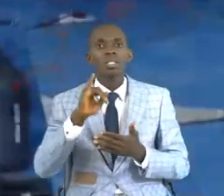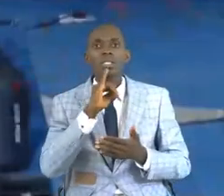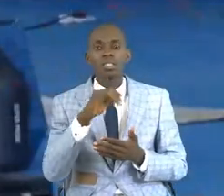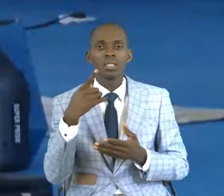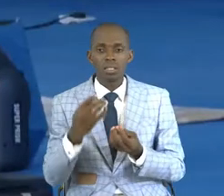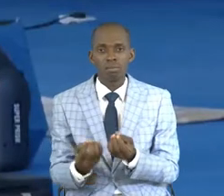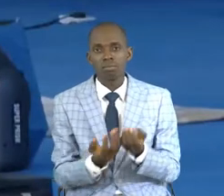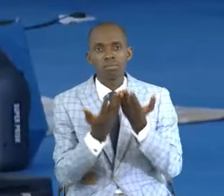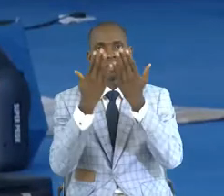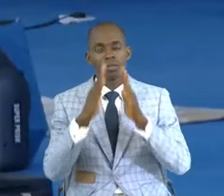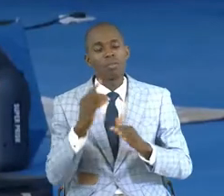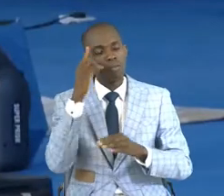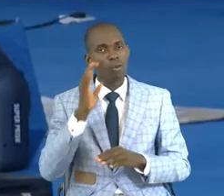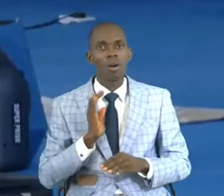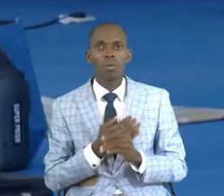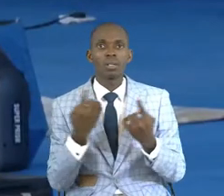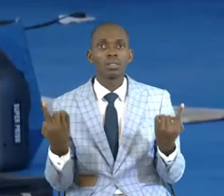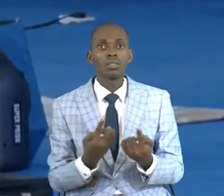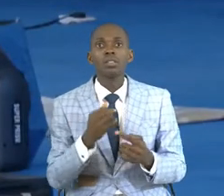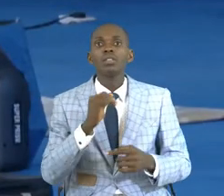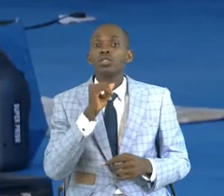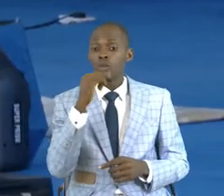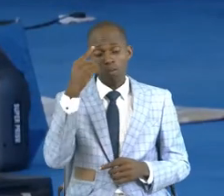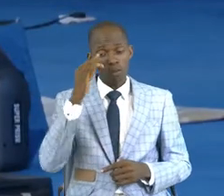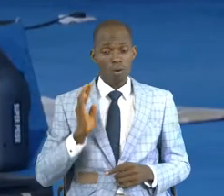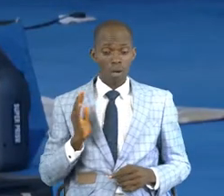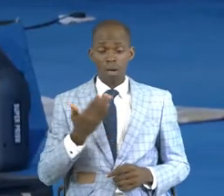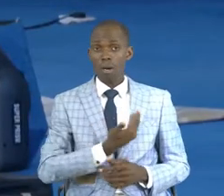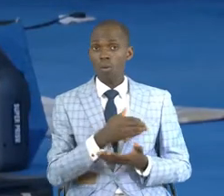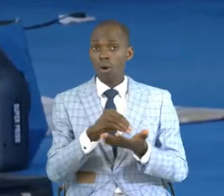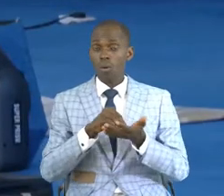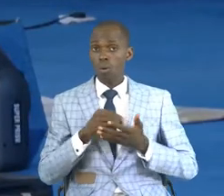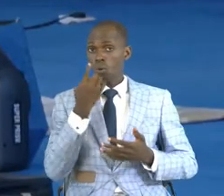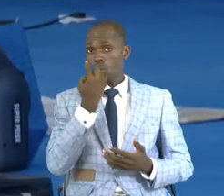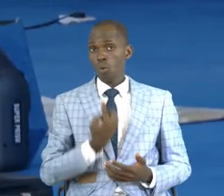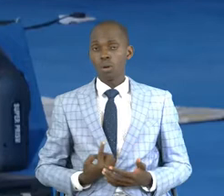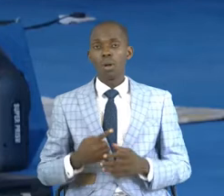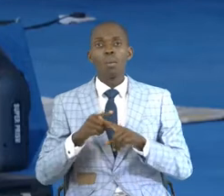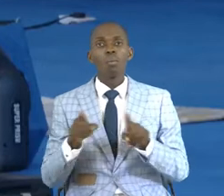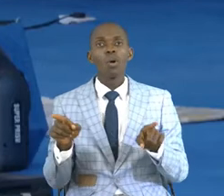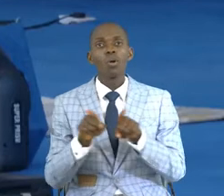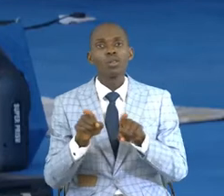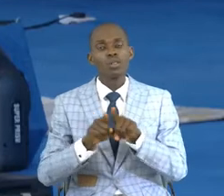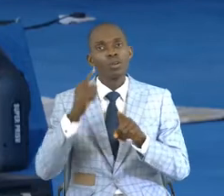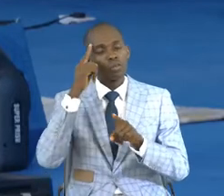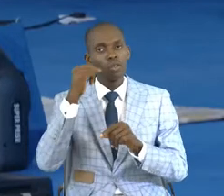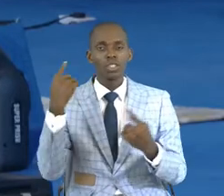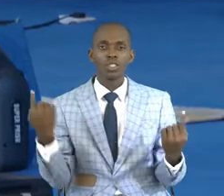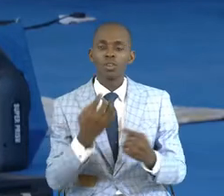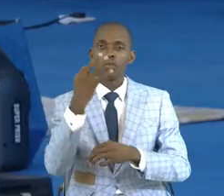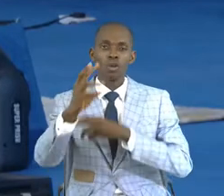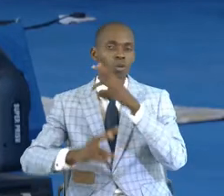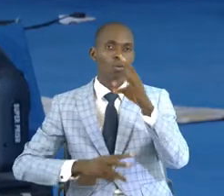and not for ours only, but also for the sins of the whole world. Chapter 4,